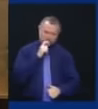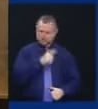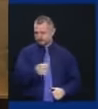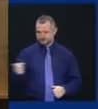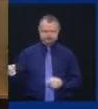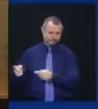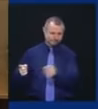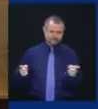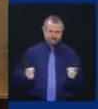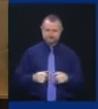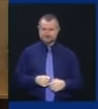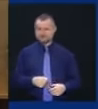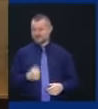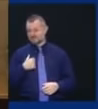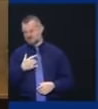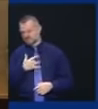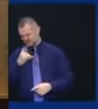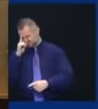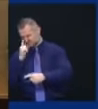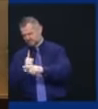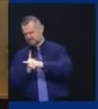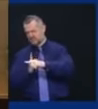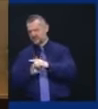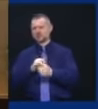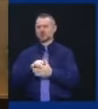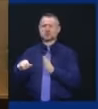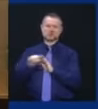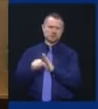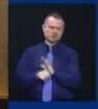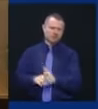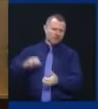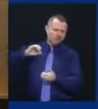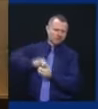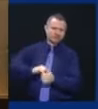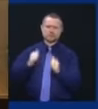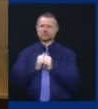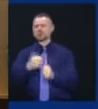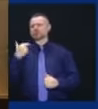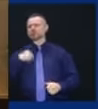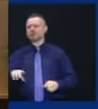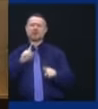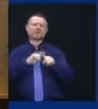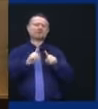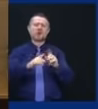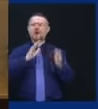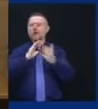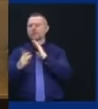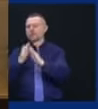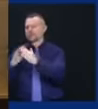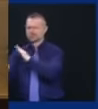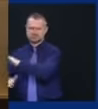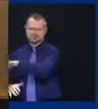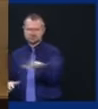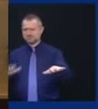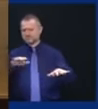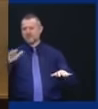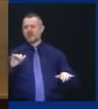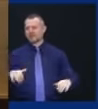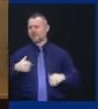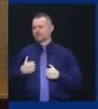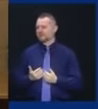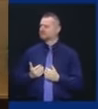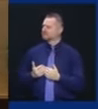to see that New York State is working with our faith community, because as we said already, it's how we get deepest